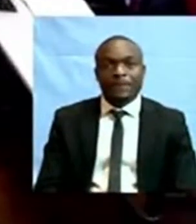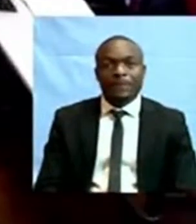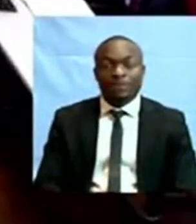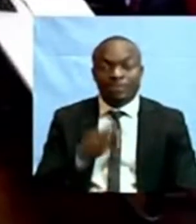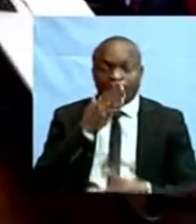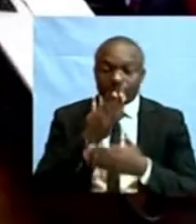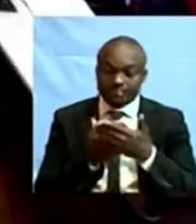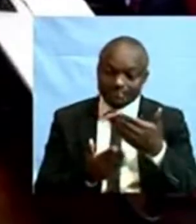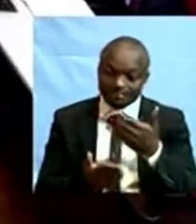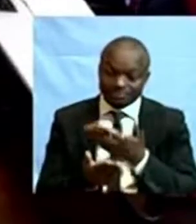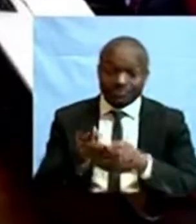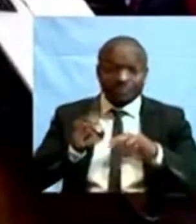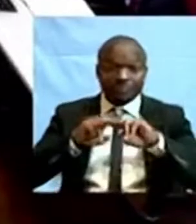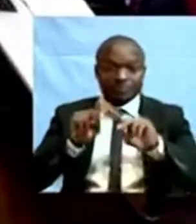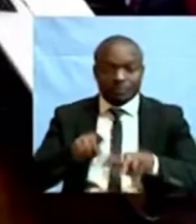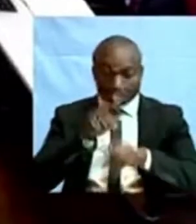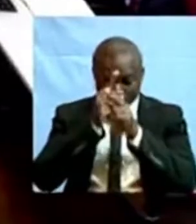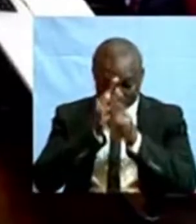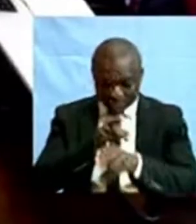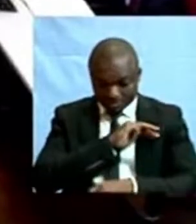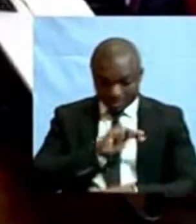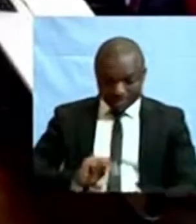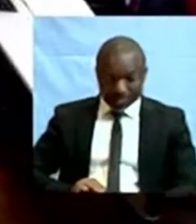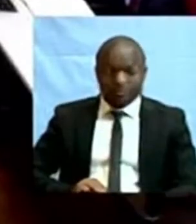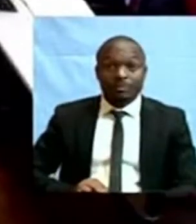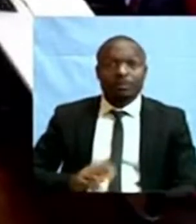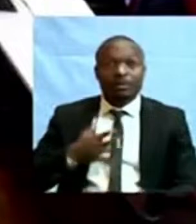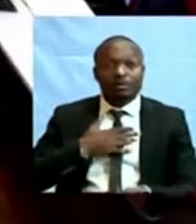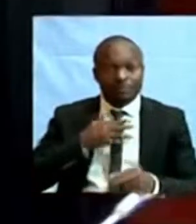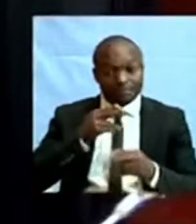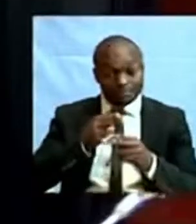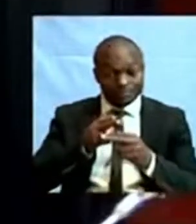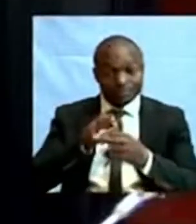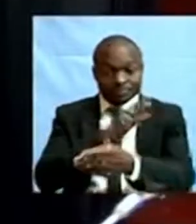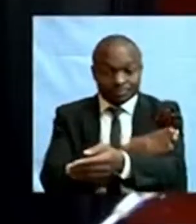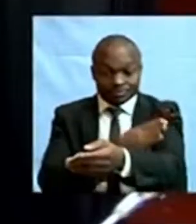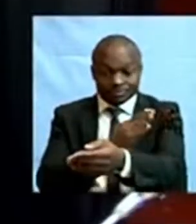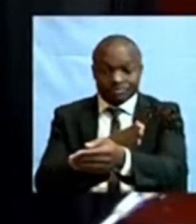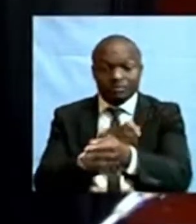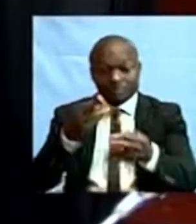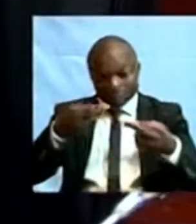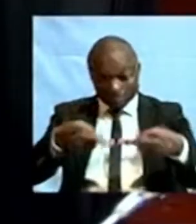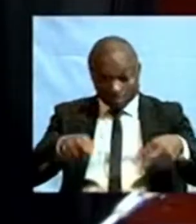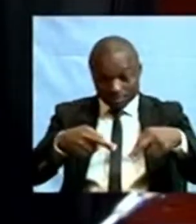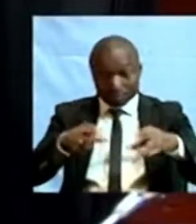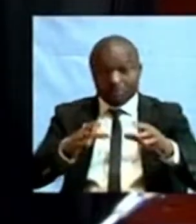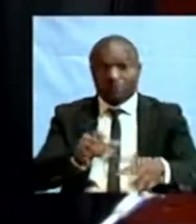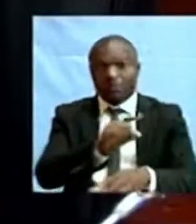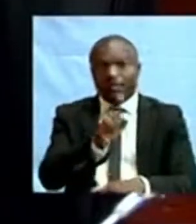Good morning, Chair and Honorable Members. My name is Molo Abanda, a researcher at